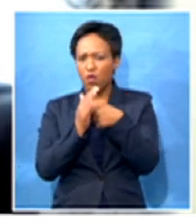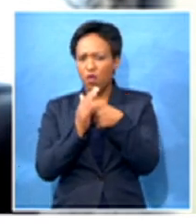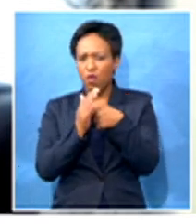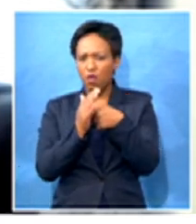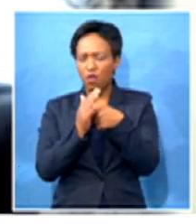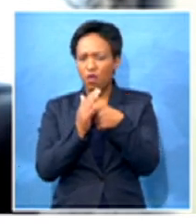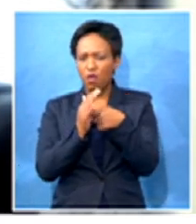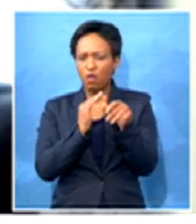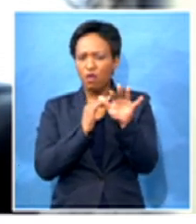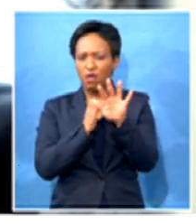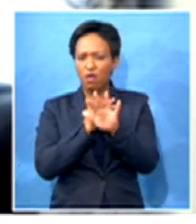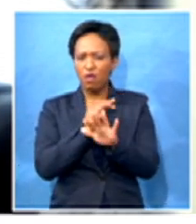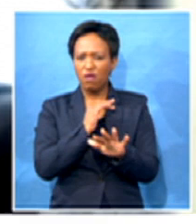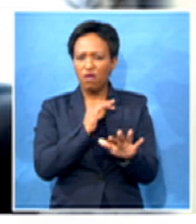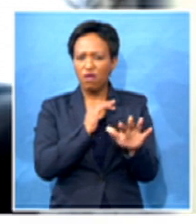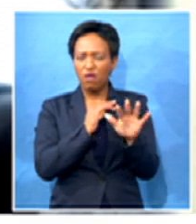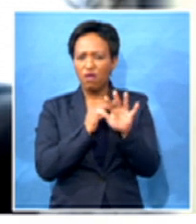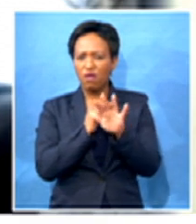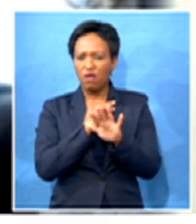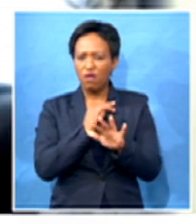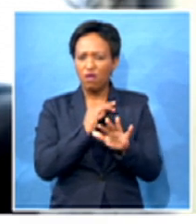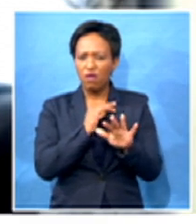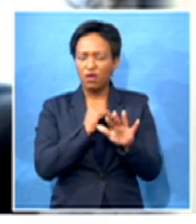350 and 300 and